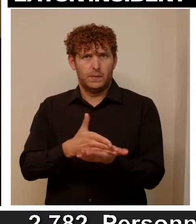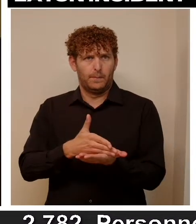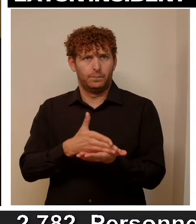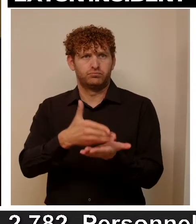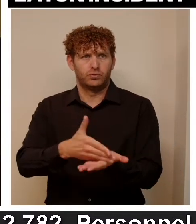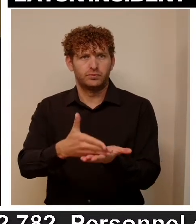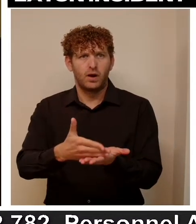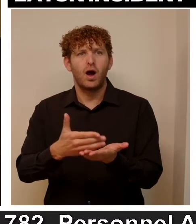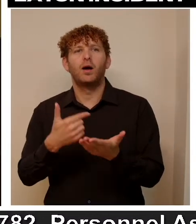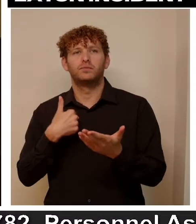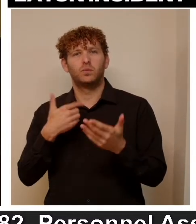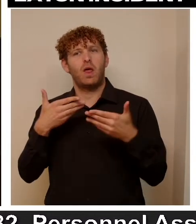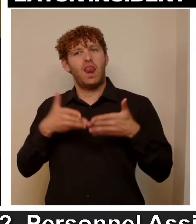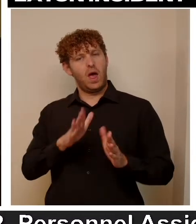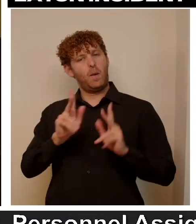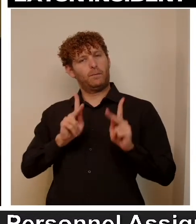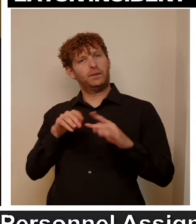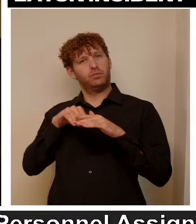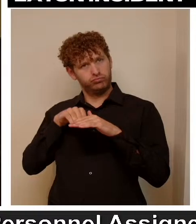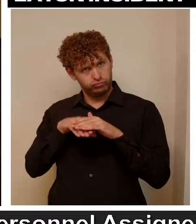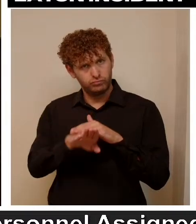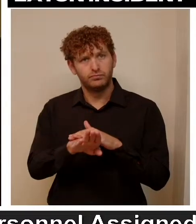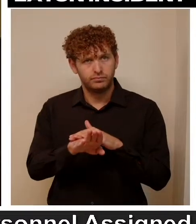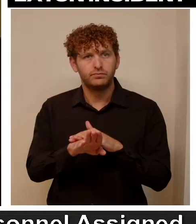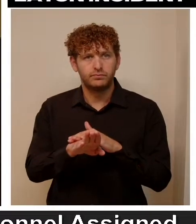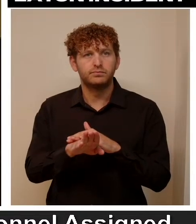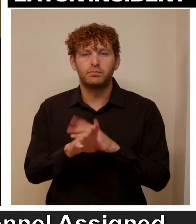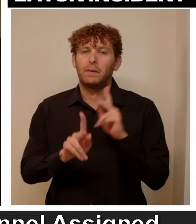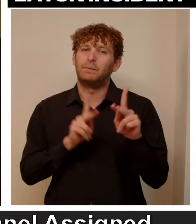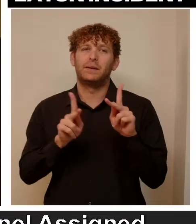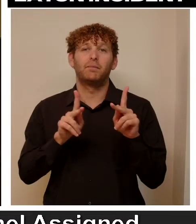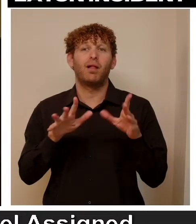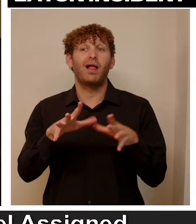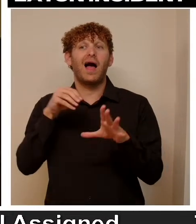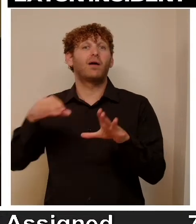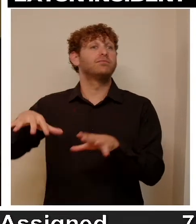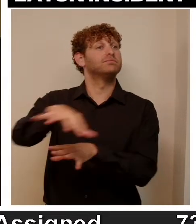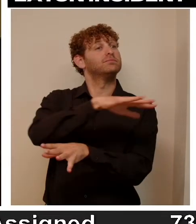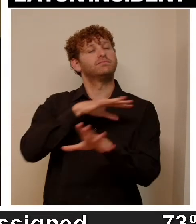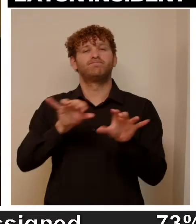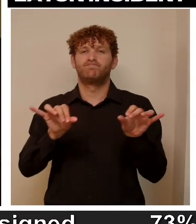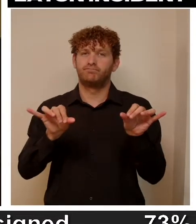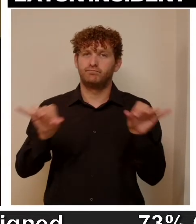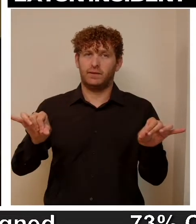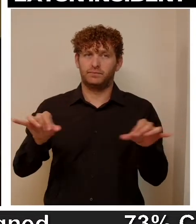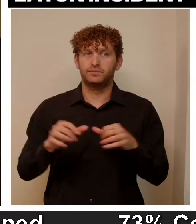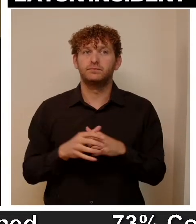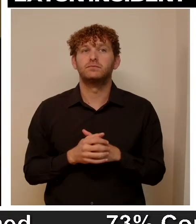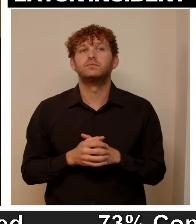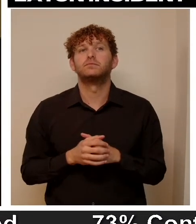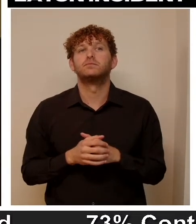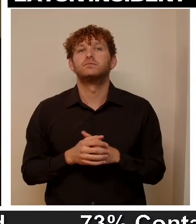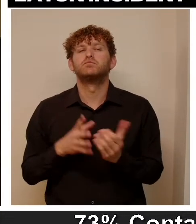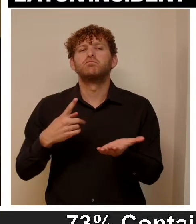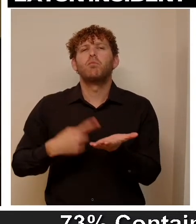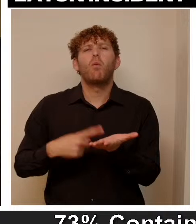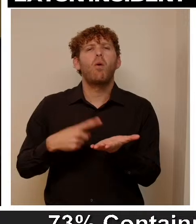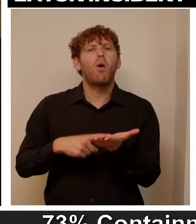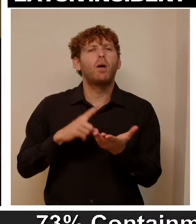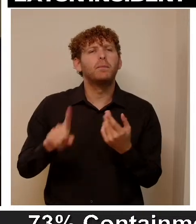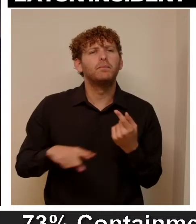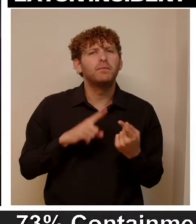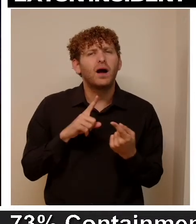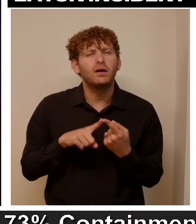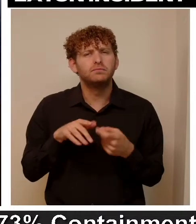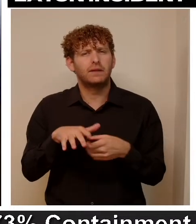in and keep the people that are not supposed to be there out. So I just want to talk about an area that we're going to,